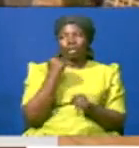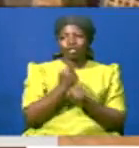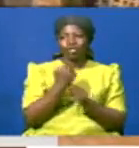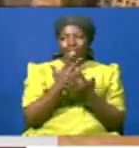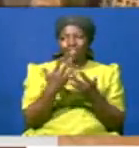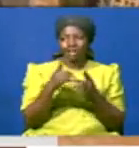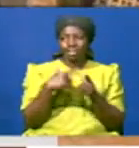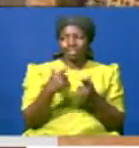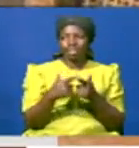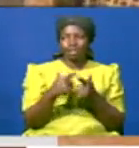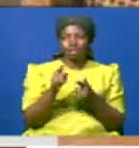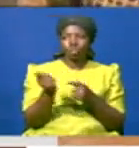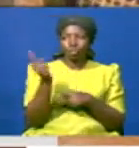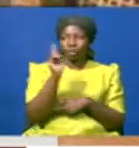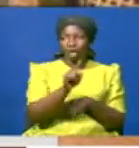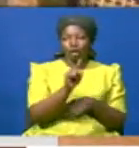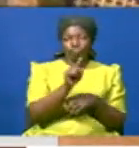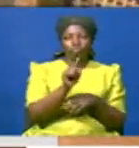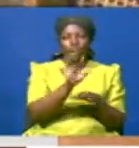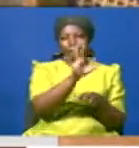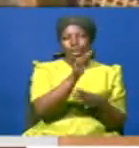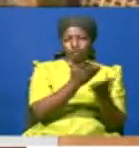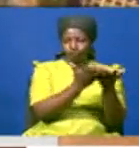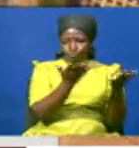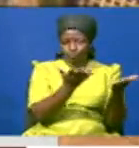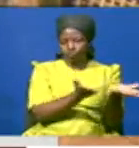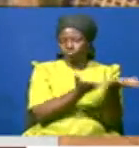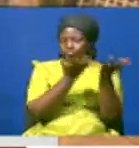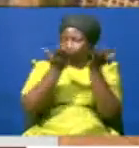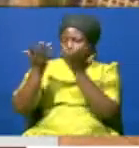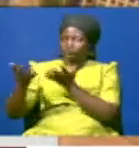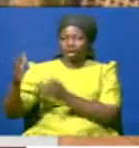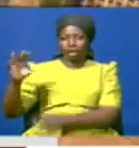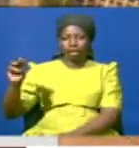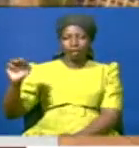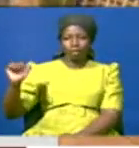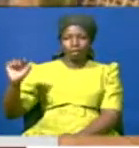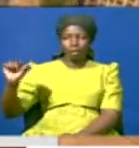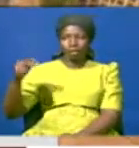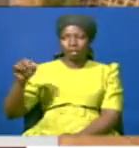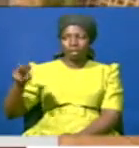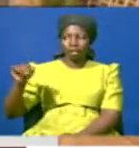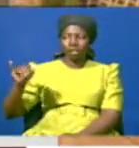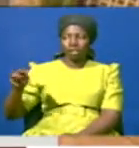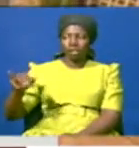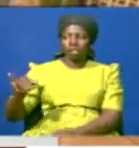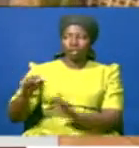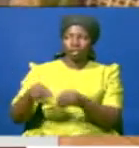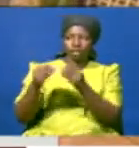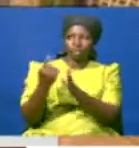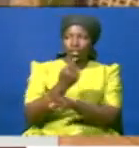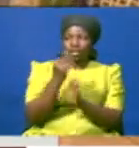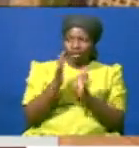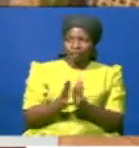kuja tuchukue, tumpeleke Magarini, kila mtu akapatiwe eka 12 na nyumba